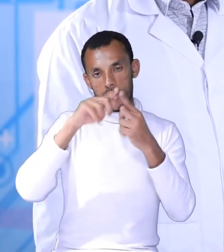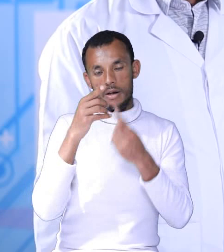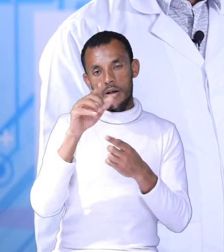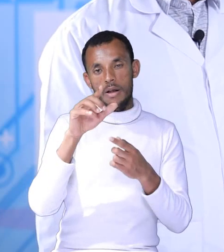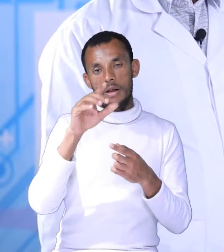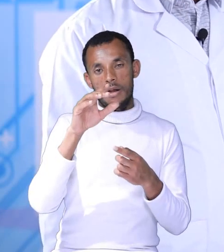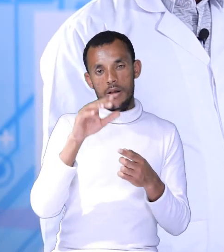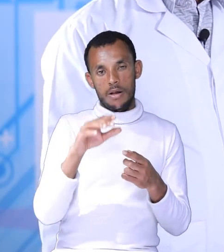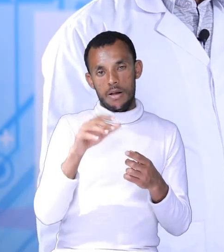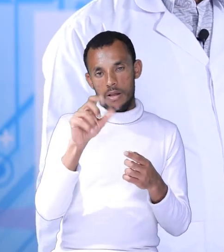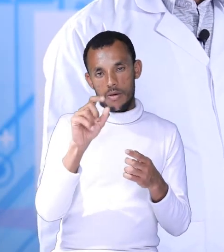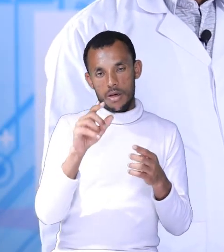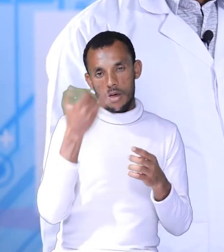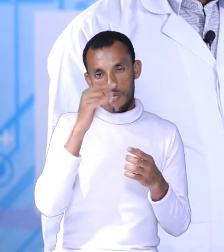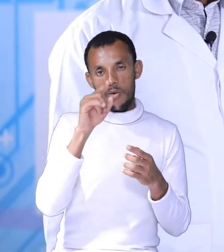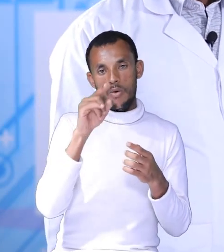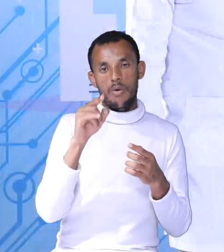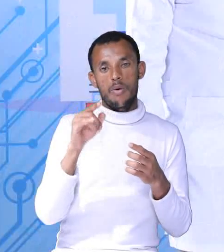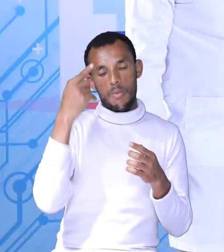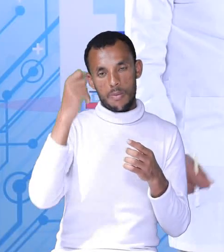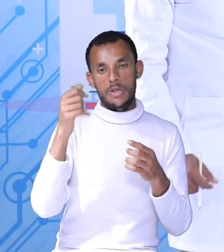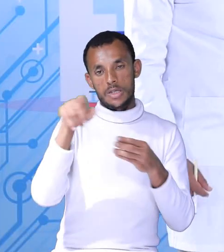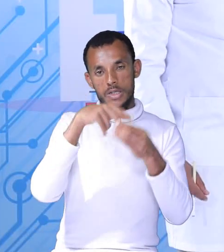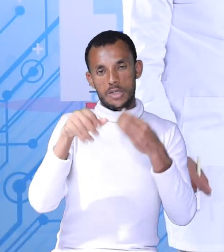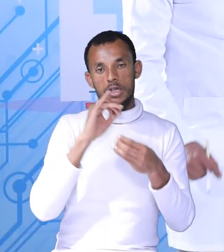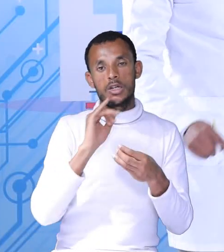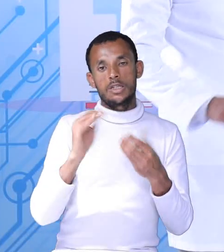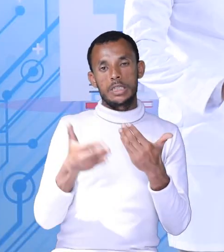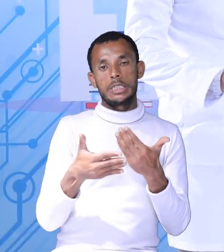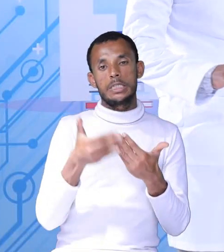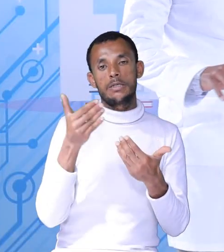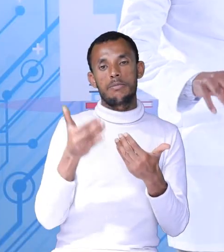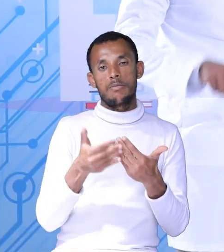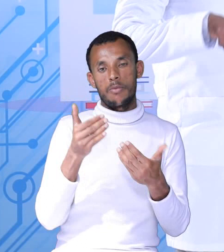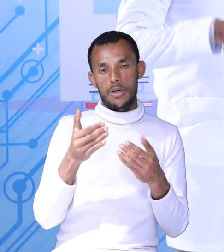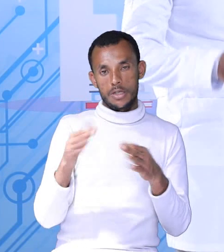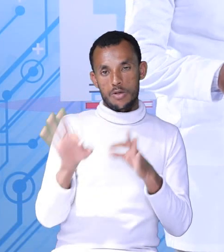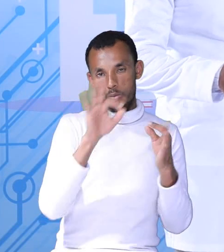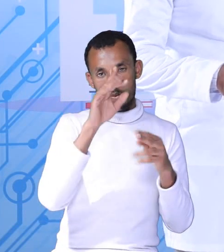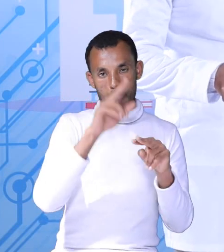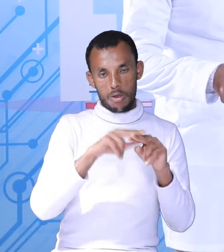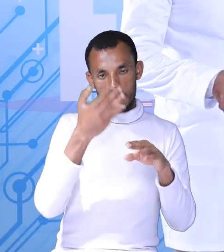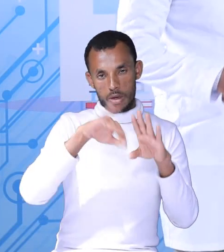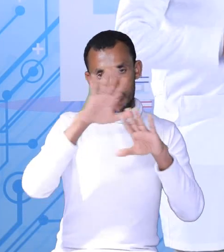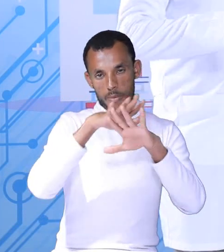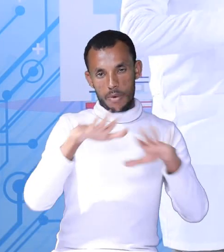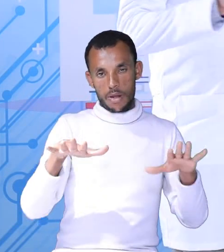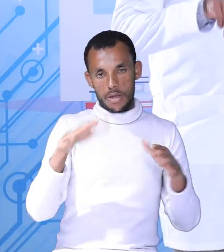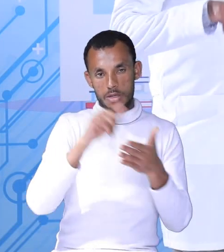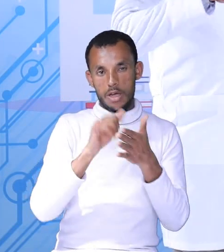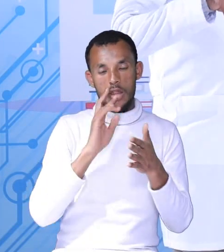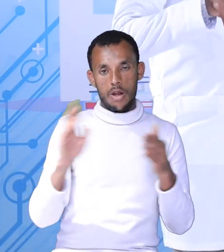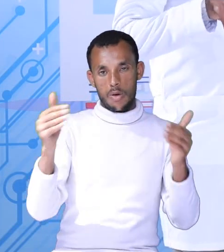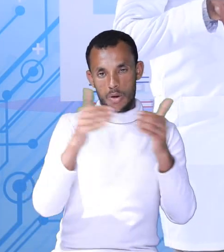you remember what a circle is simply it's a set of points in a plane that are at